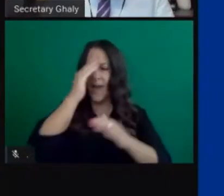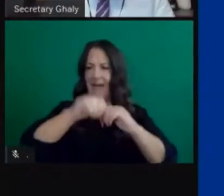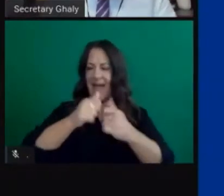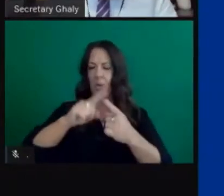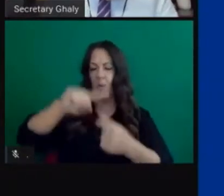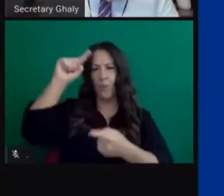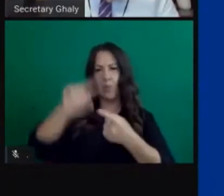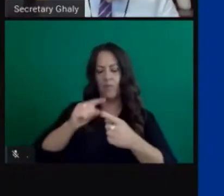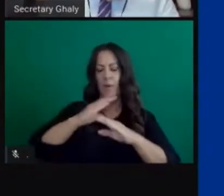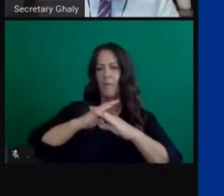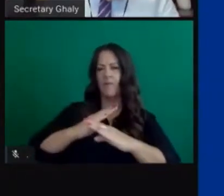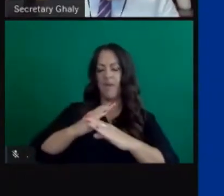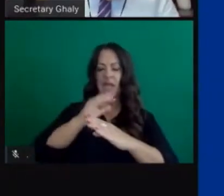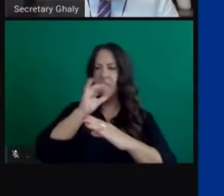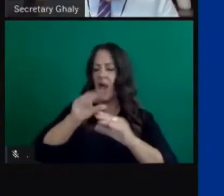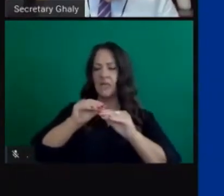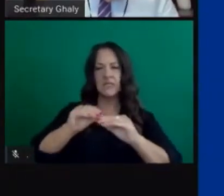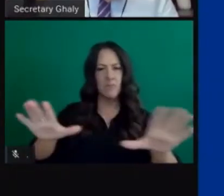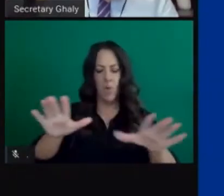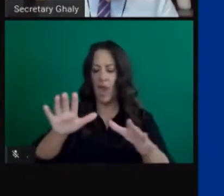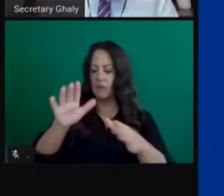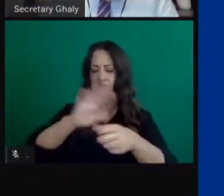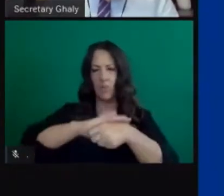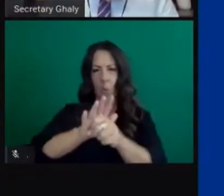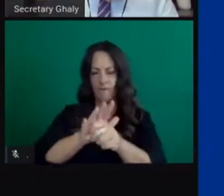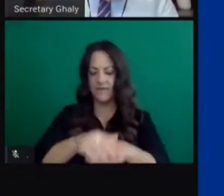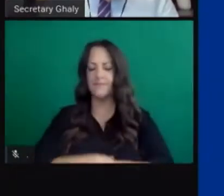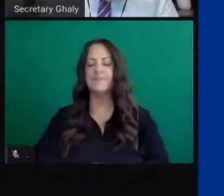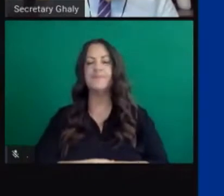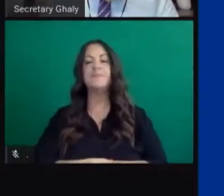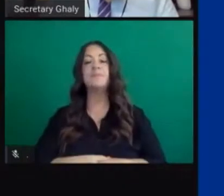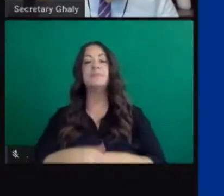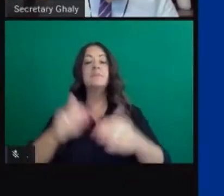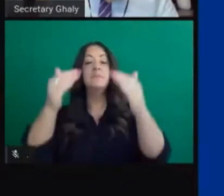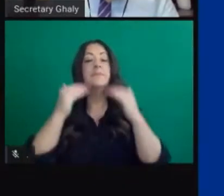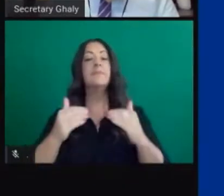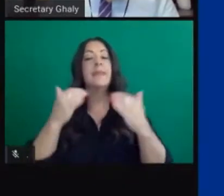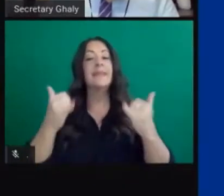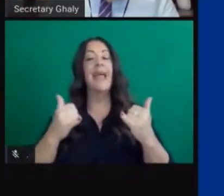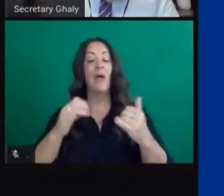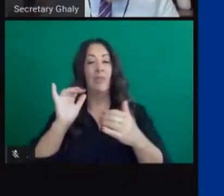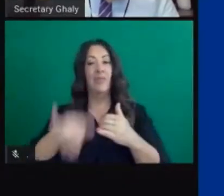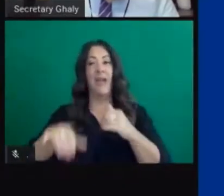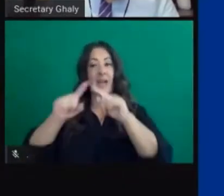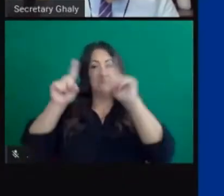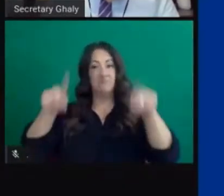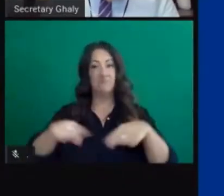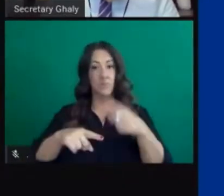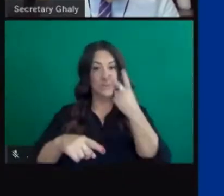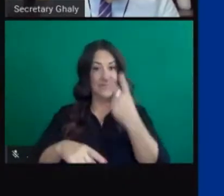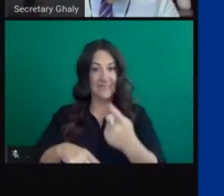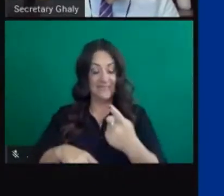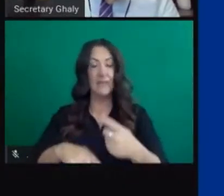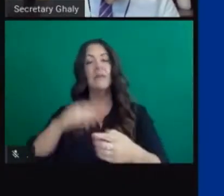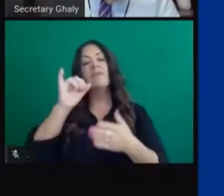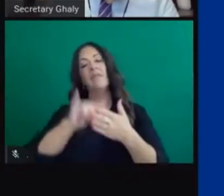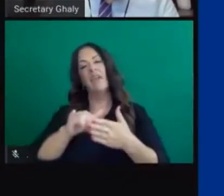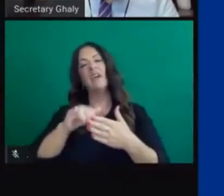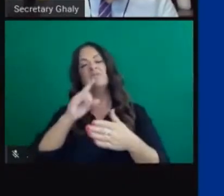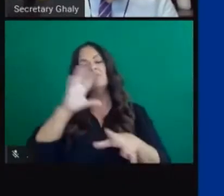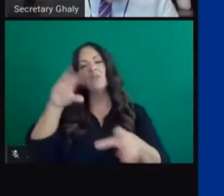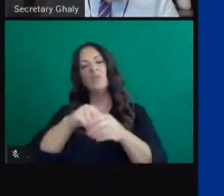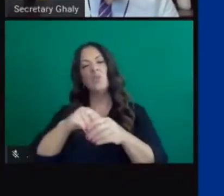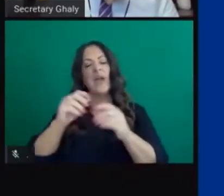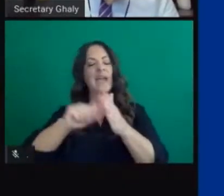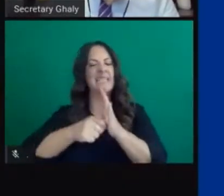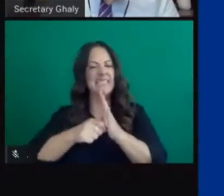Other strategies are expanding the statewide infection prevention and education resources. This includes